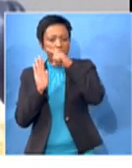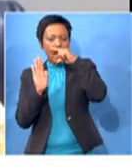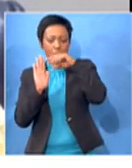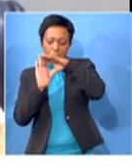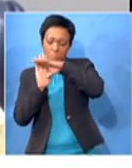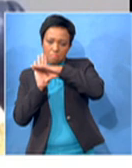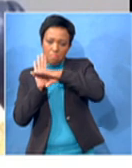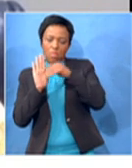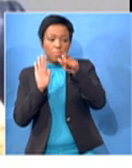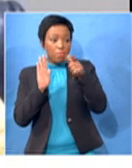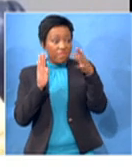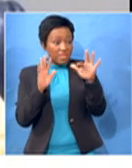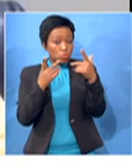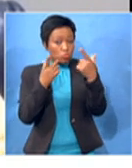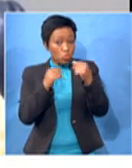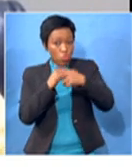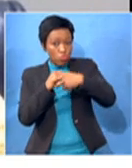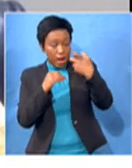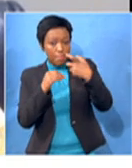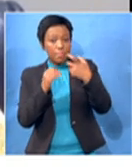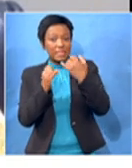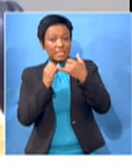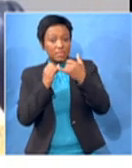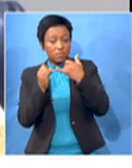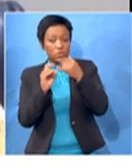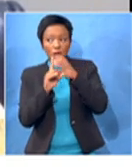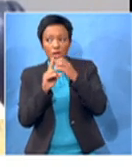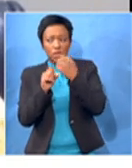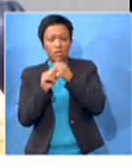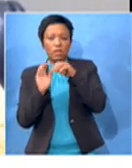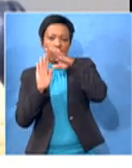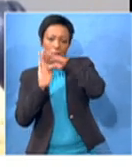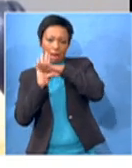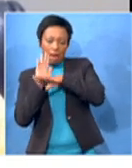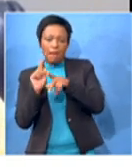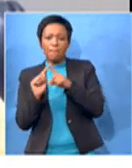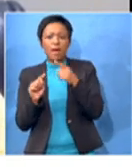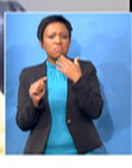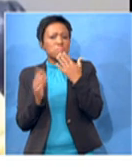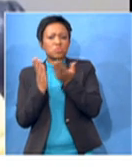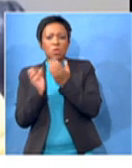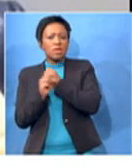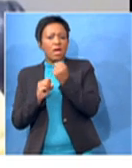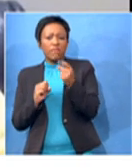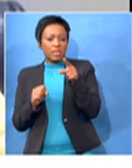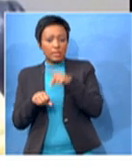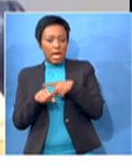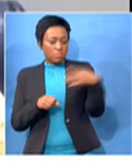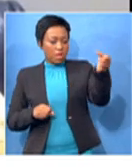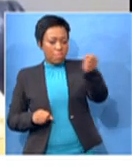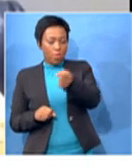not even utilizing it, right? When they appoint teachers, they didn't even cross-reference